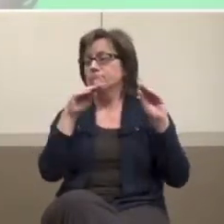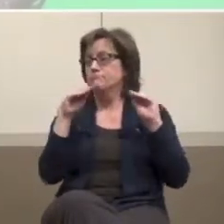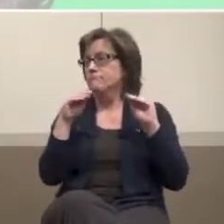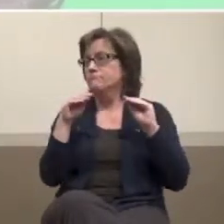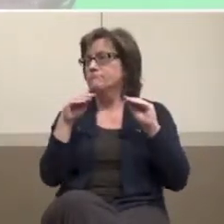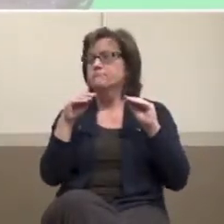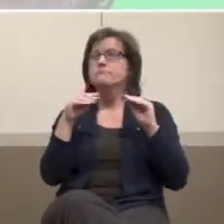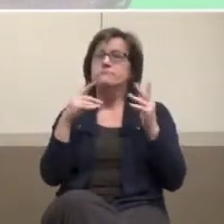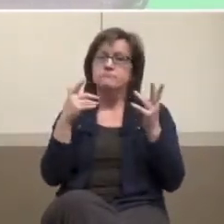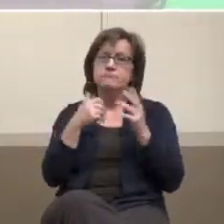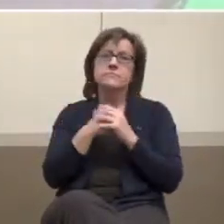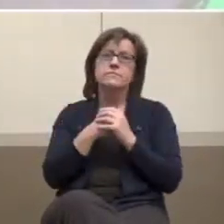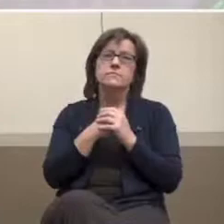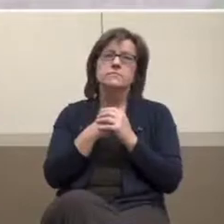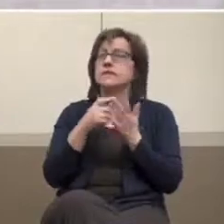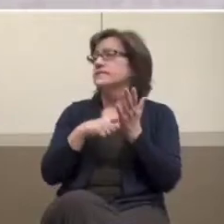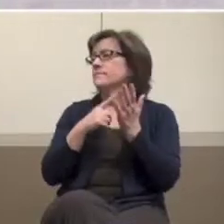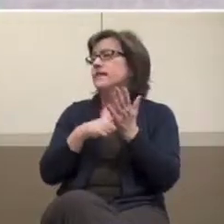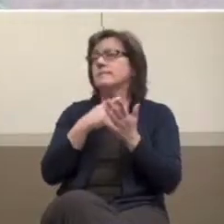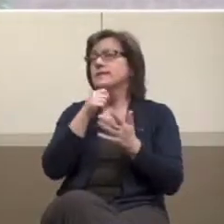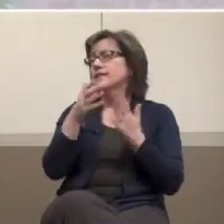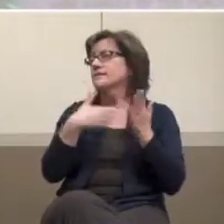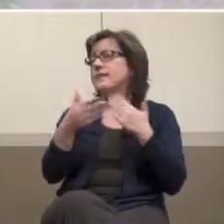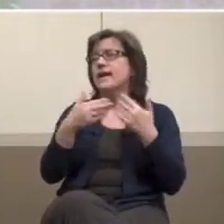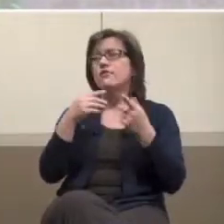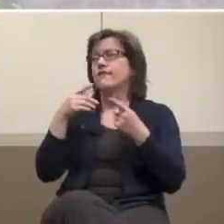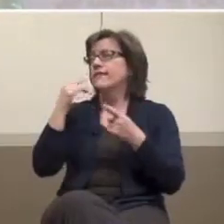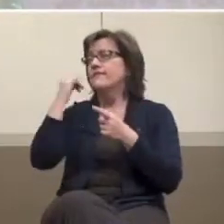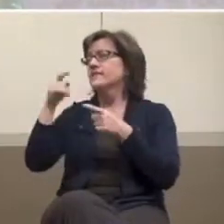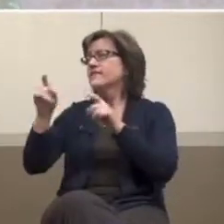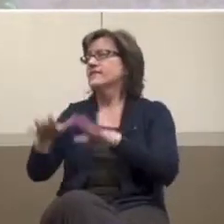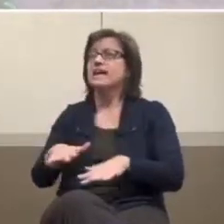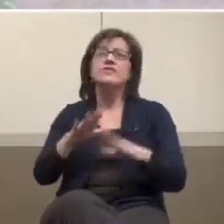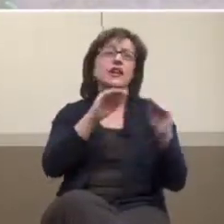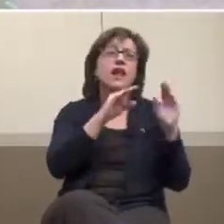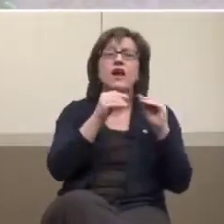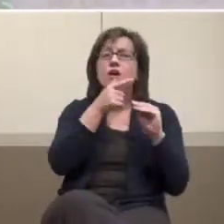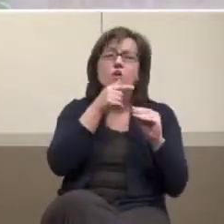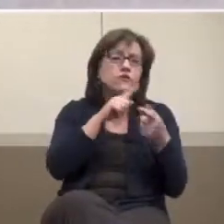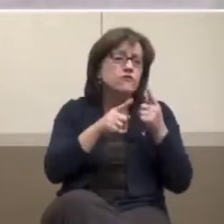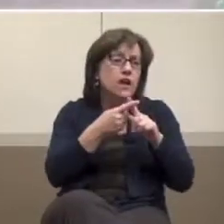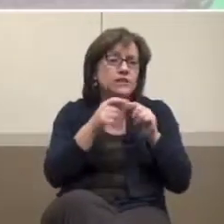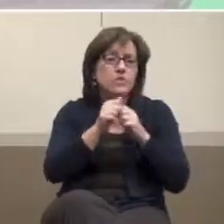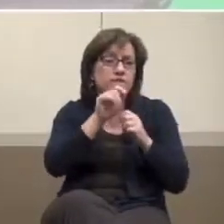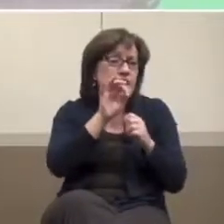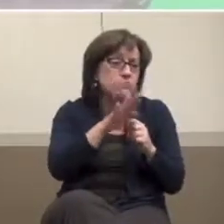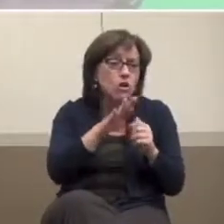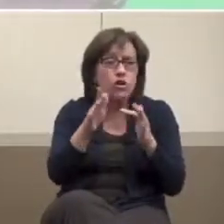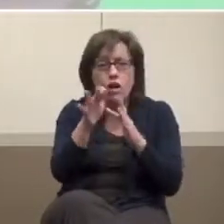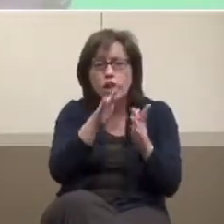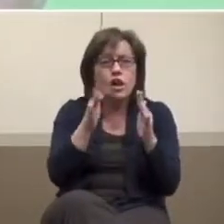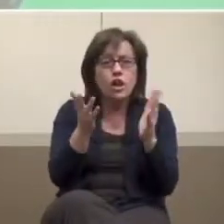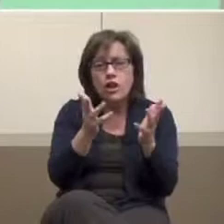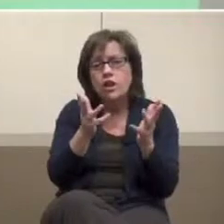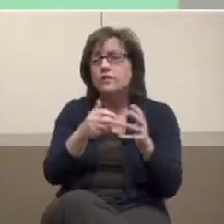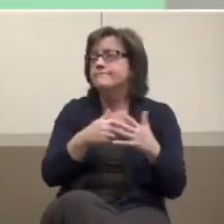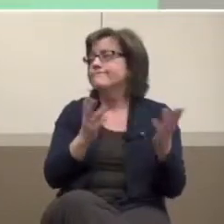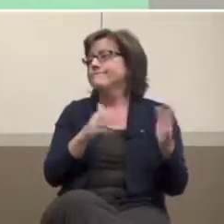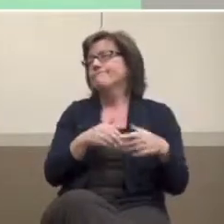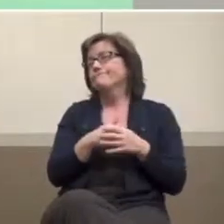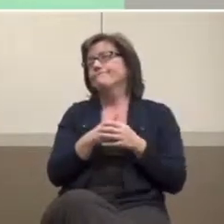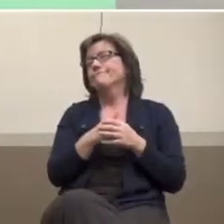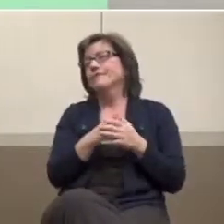have a test. They feel like they should talk about, you know, who's friends with who on Facebook and whatnot. So that was just kind of a